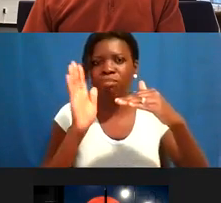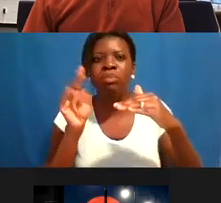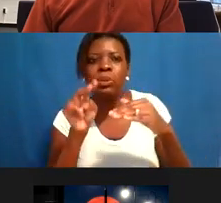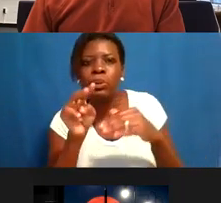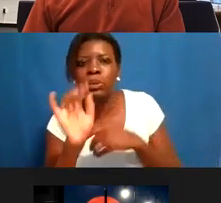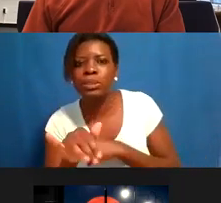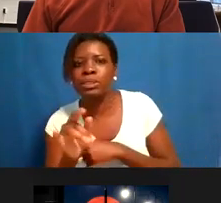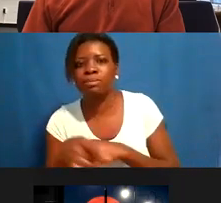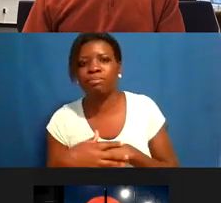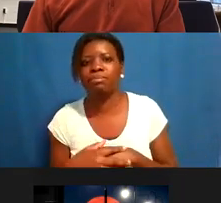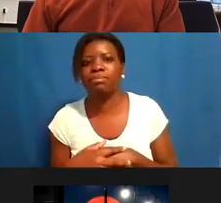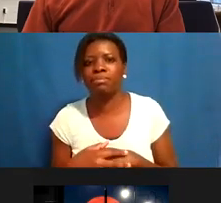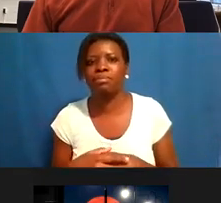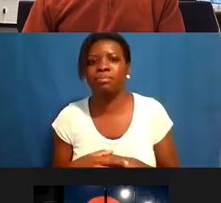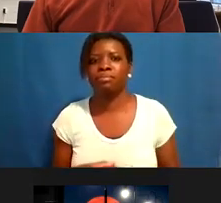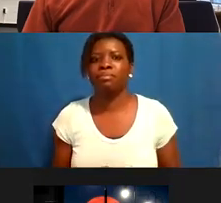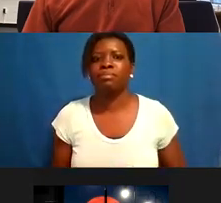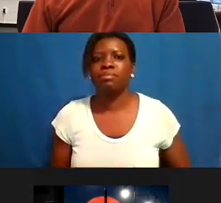this.